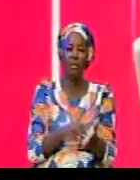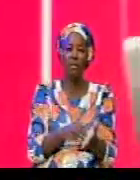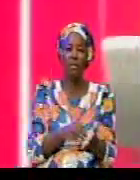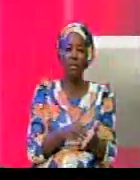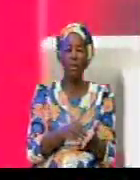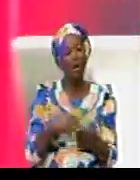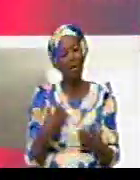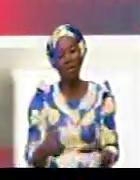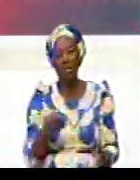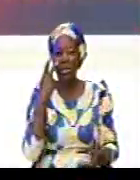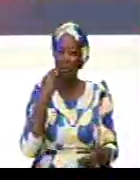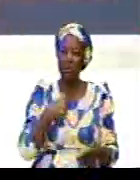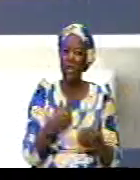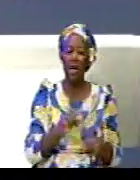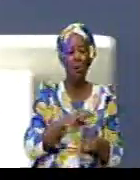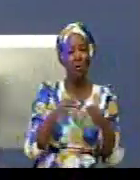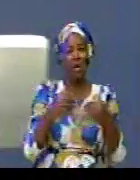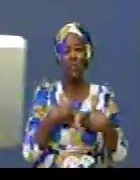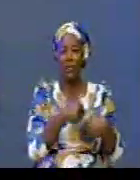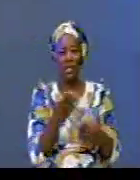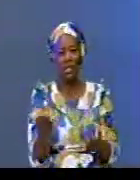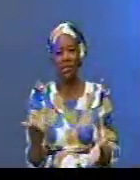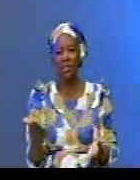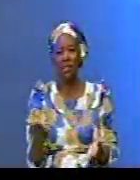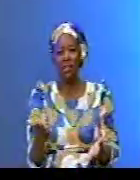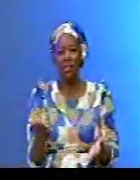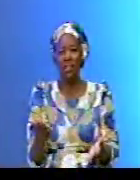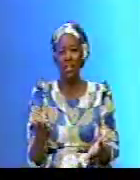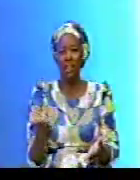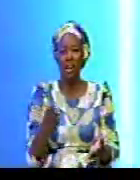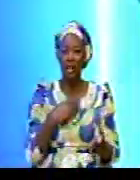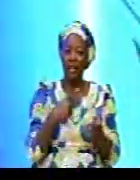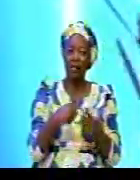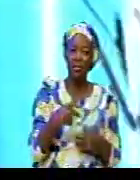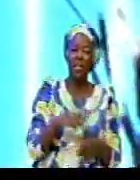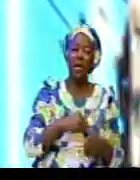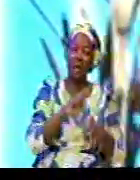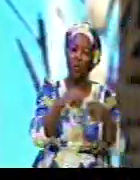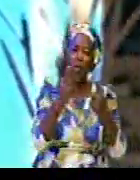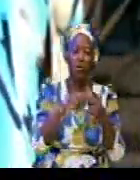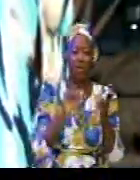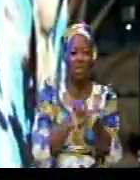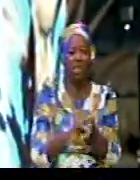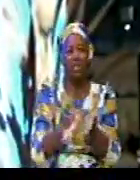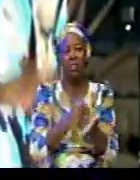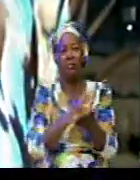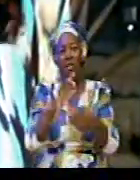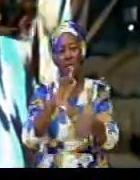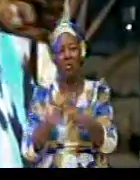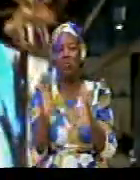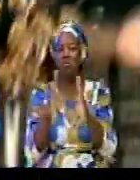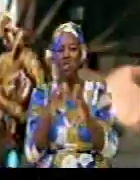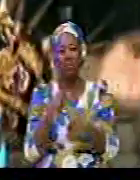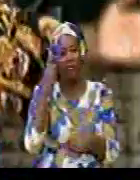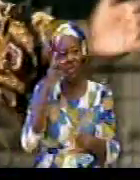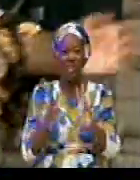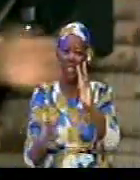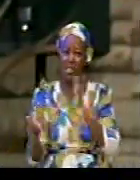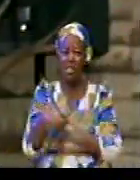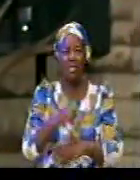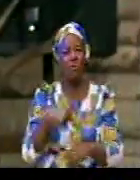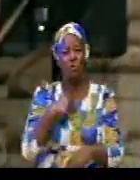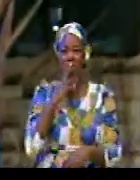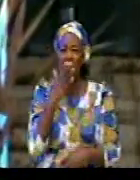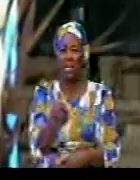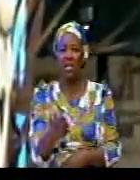If you say, they have come again, I never get anything, I go to all those